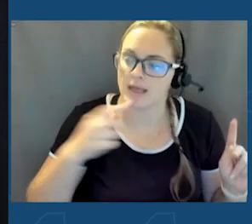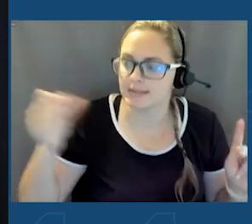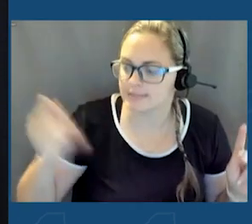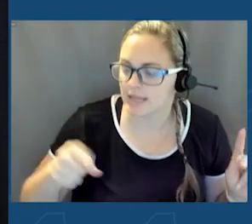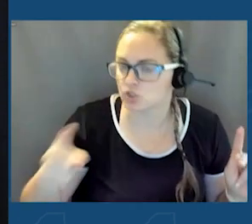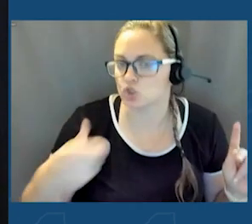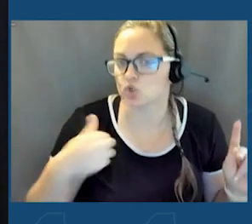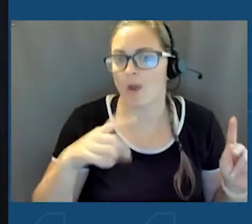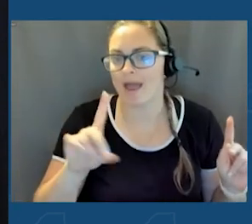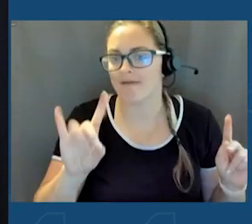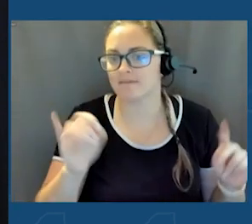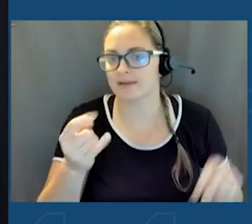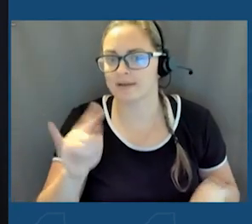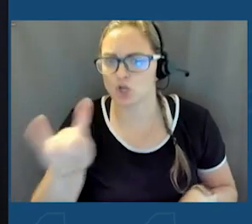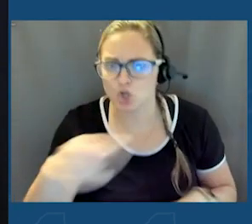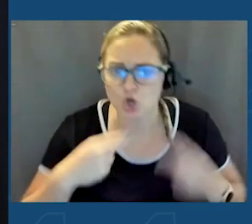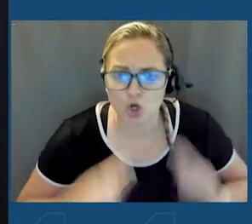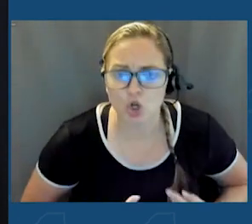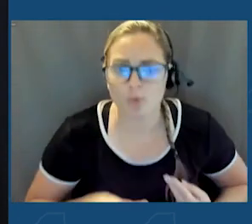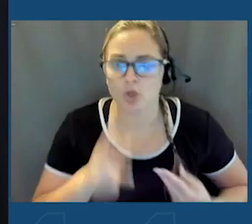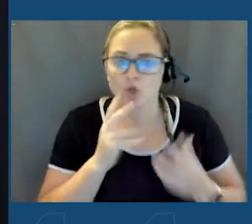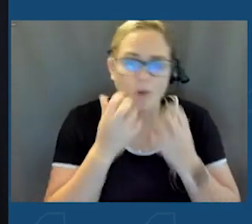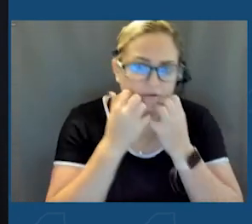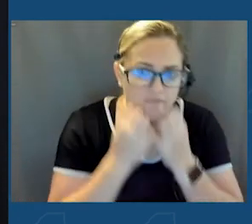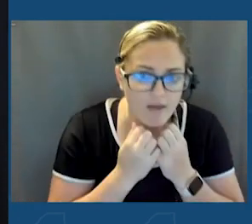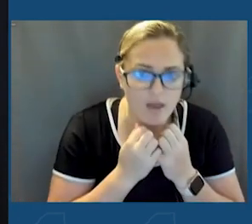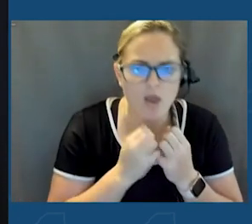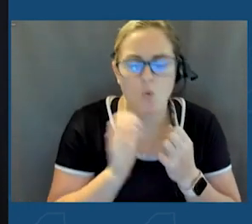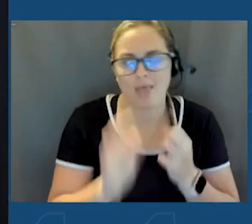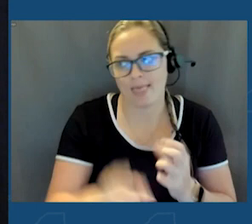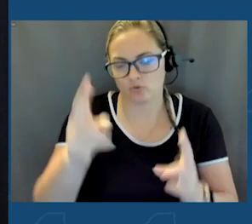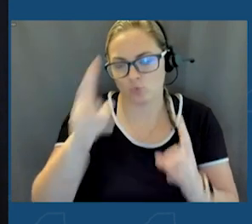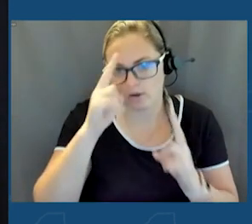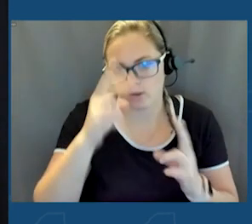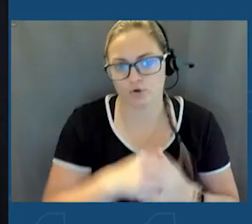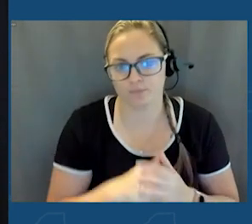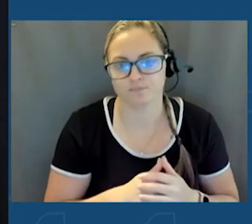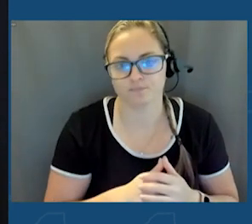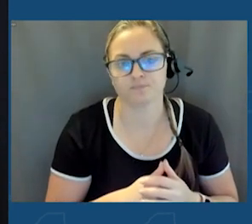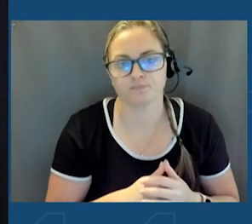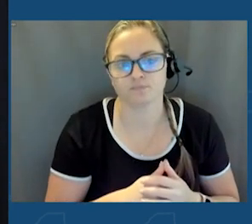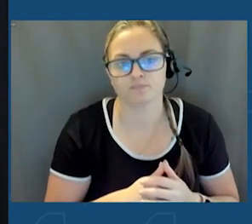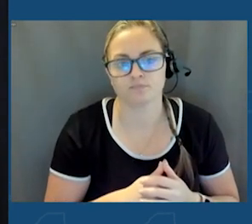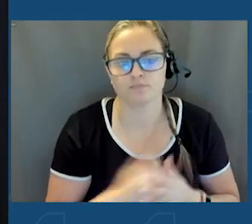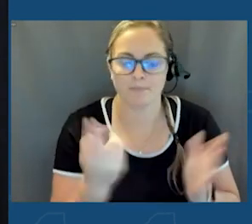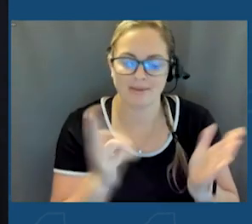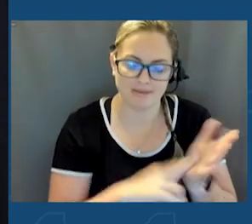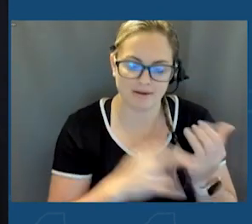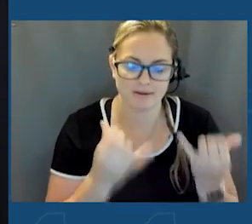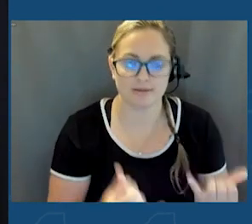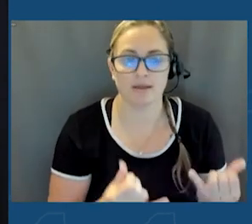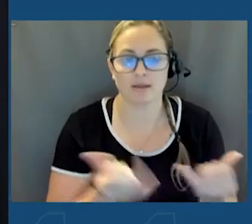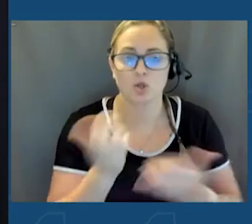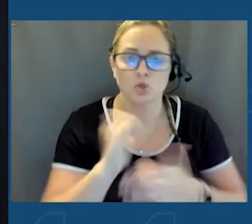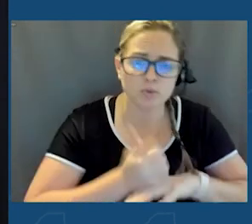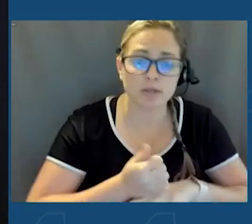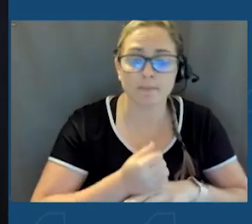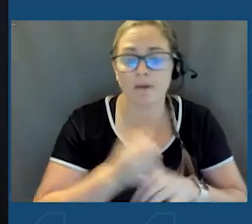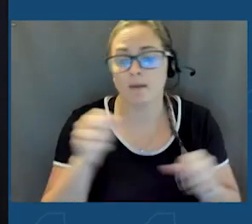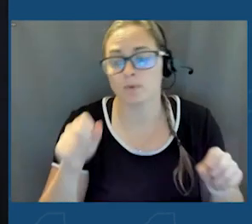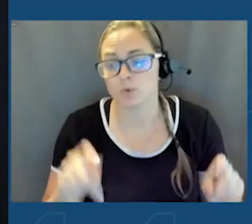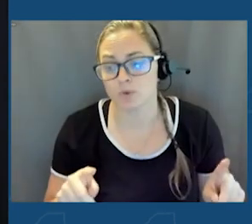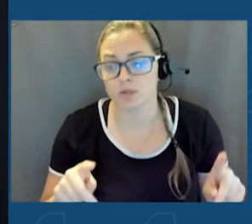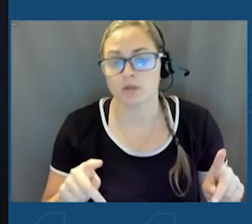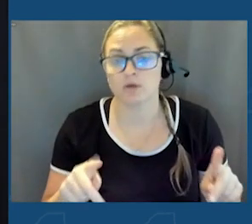dignity, you're a human being, you have value. And that's what we honor by signing this legislation today, to create the opportunity